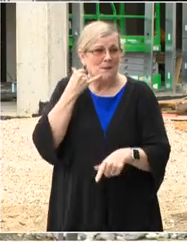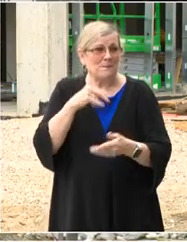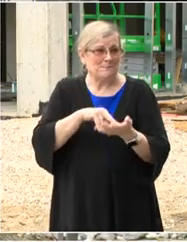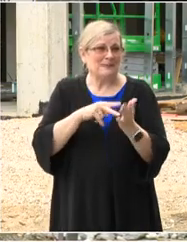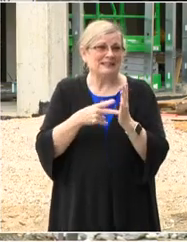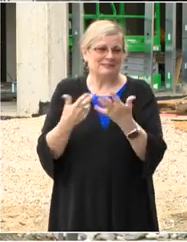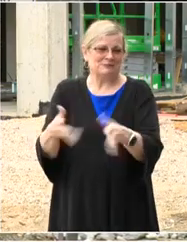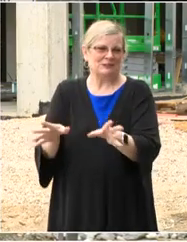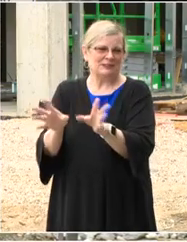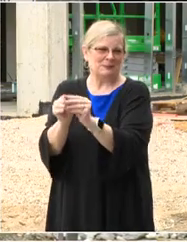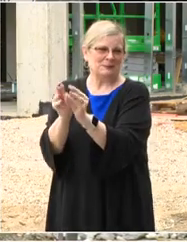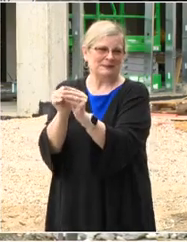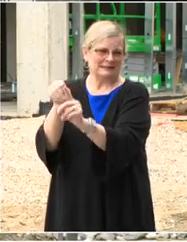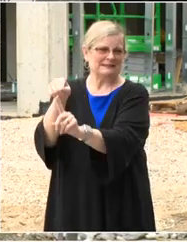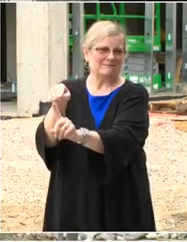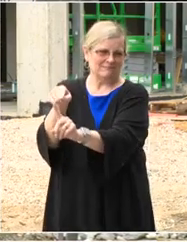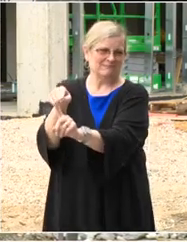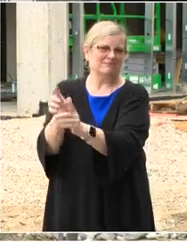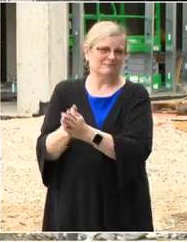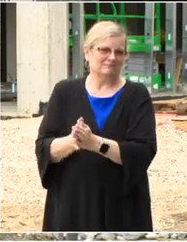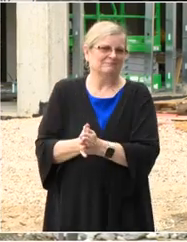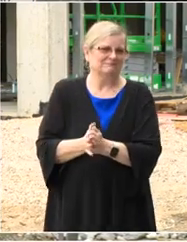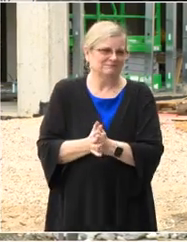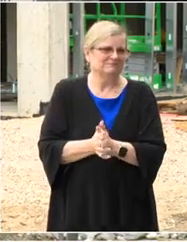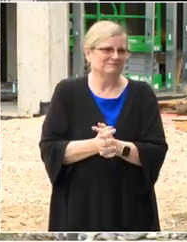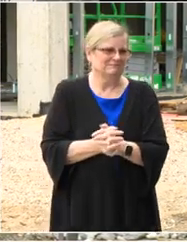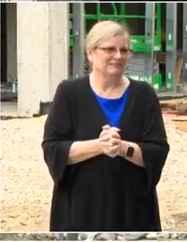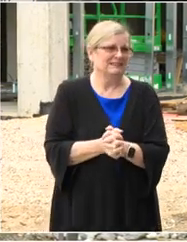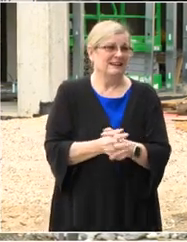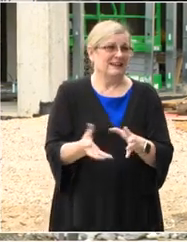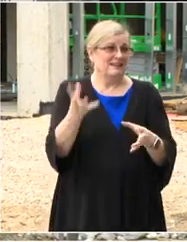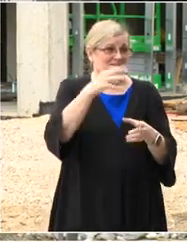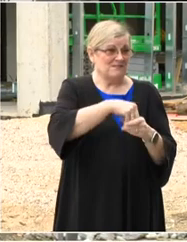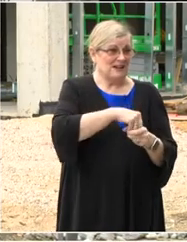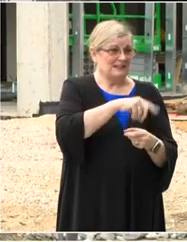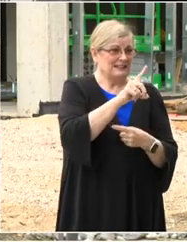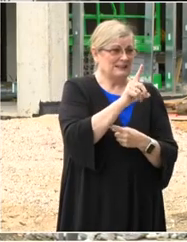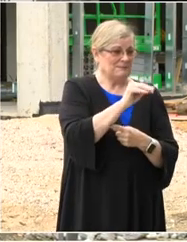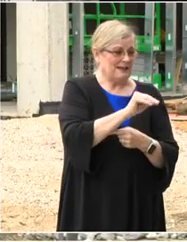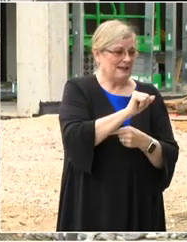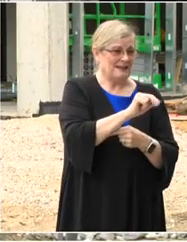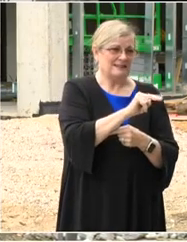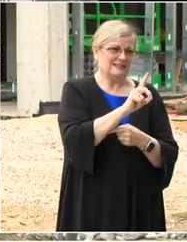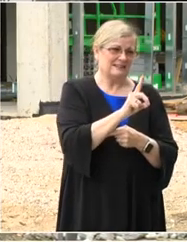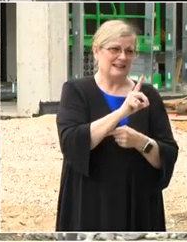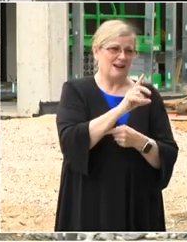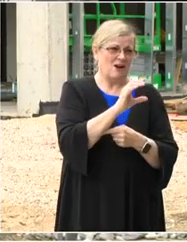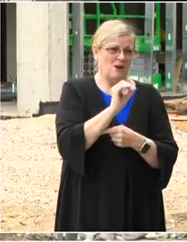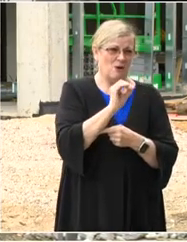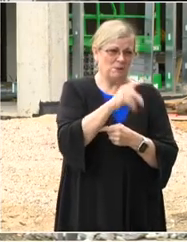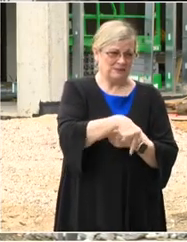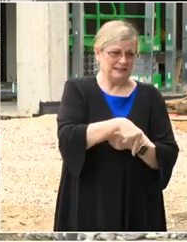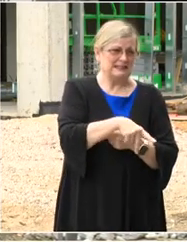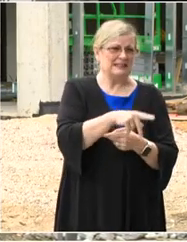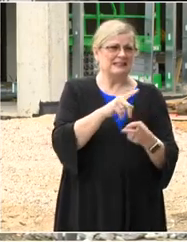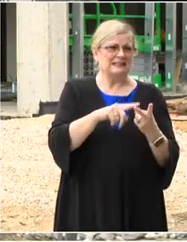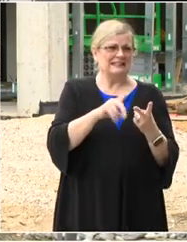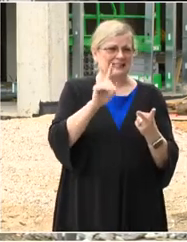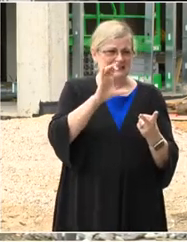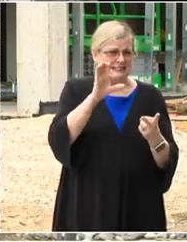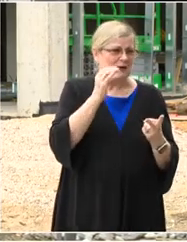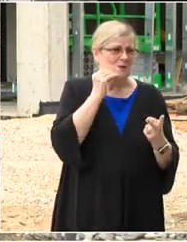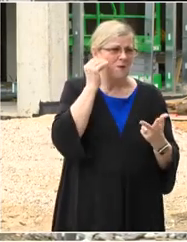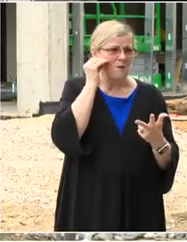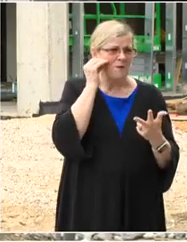agency partners. And we do that with DEMPED, with DHCD, OP, DC Housing Authority,